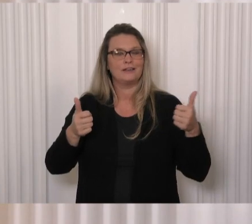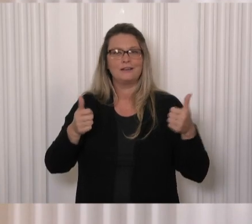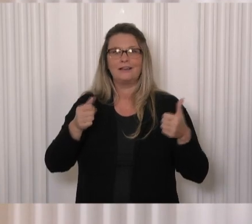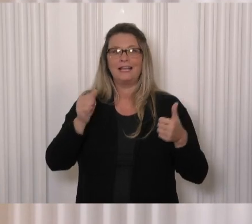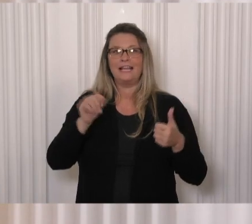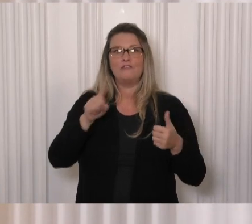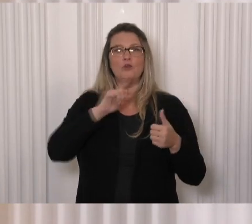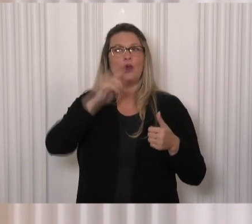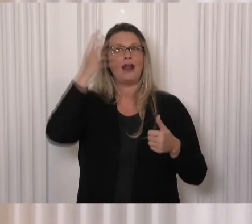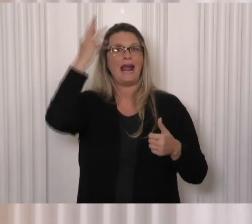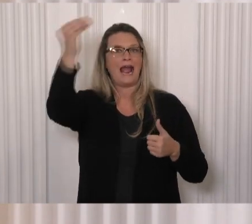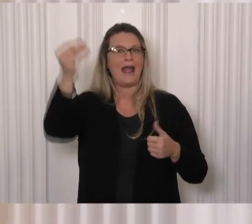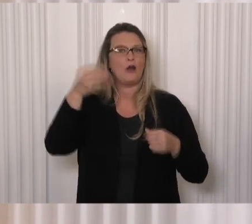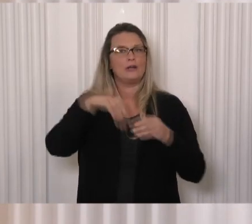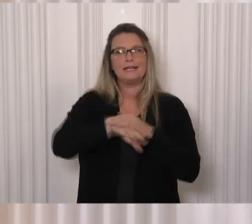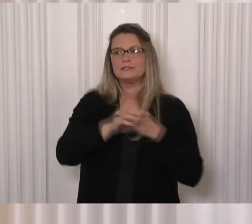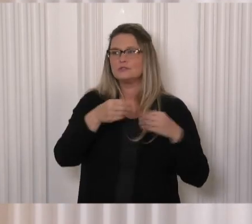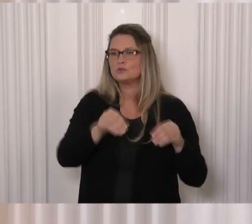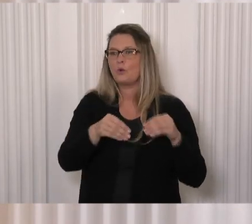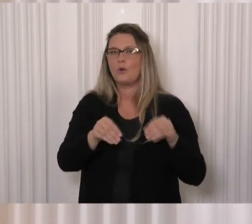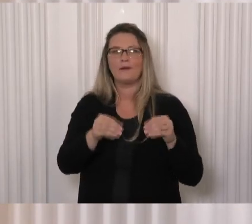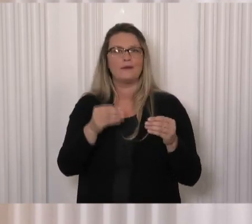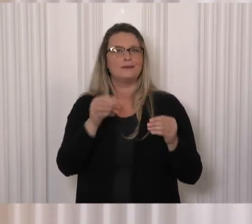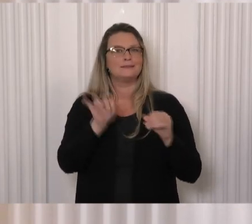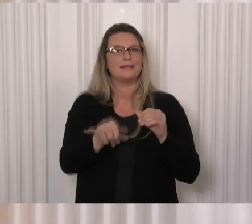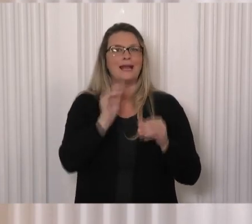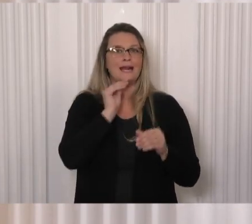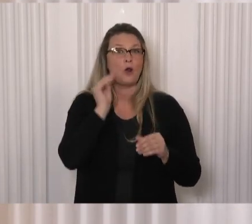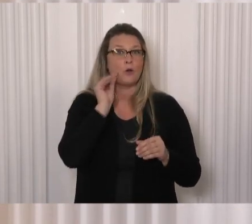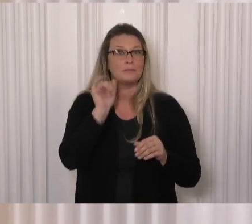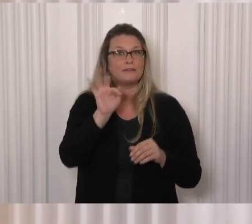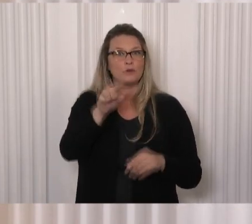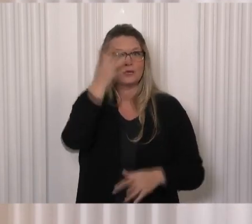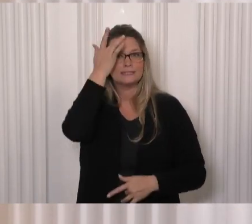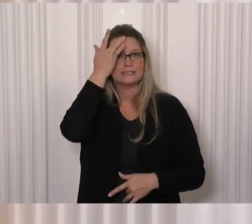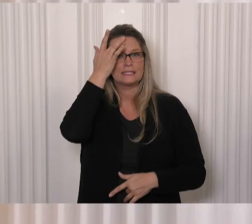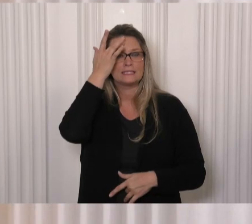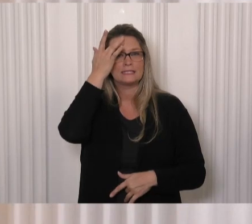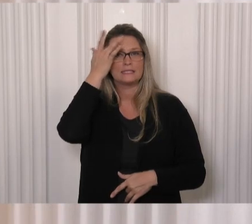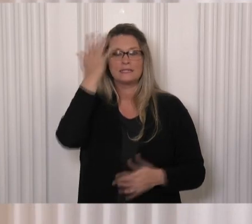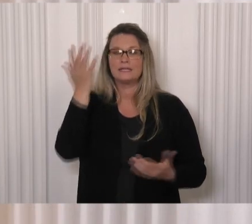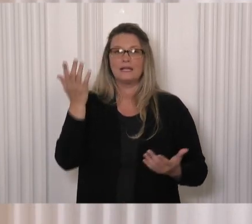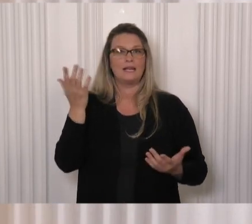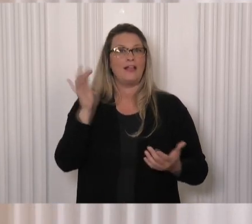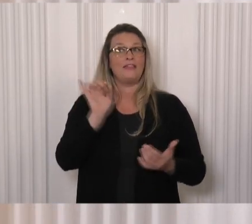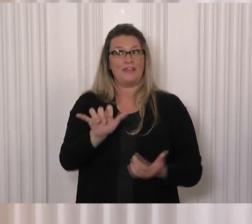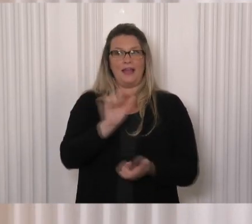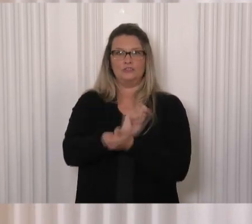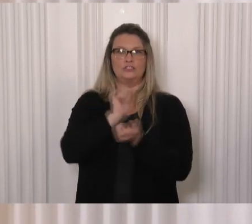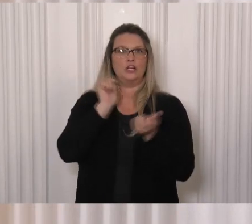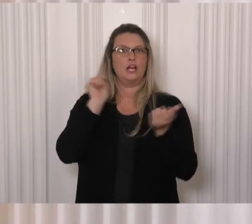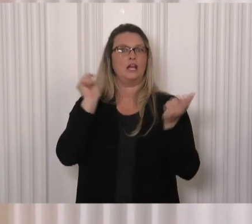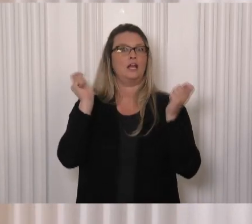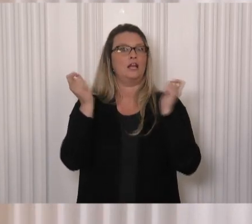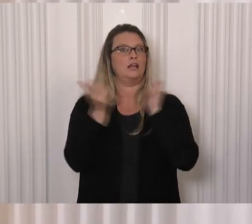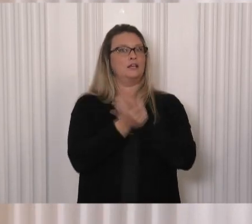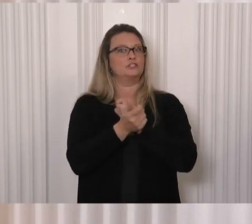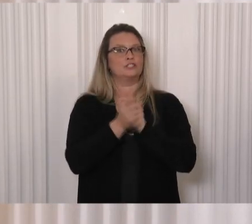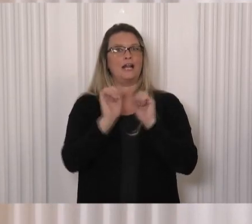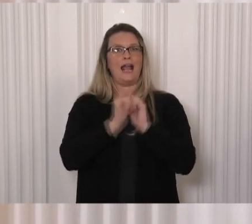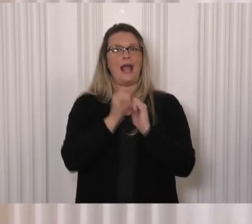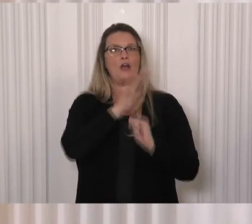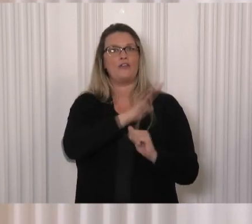and around or in a store, staying home if you're sick. They have changed the shape of their curve of